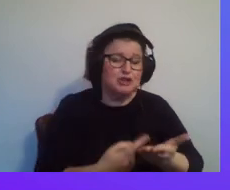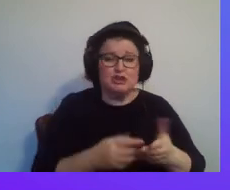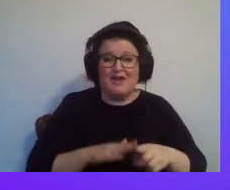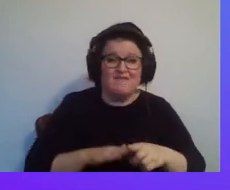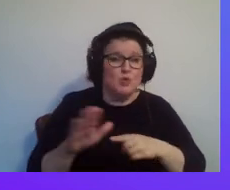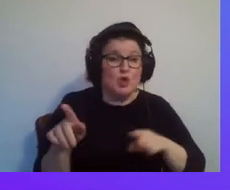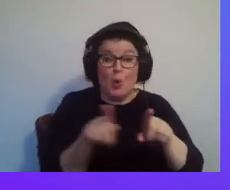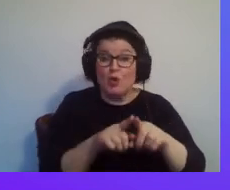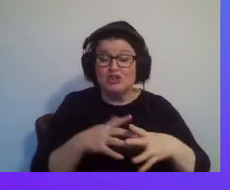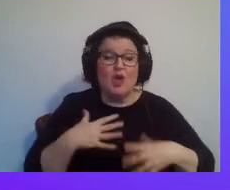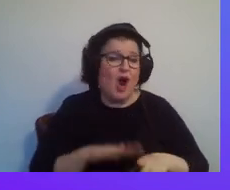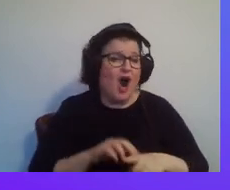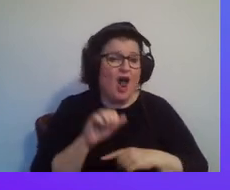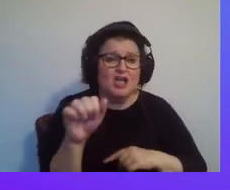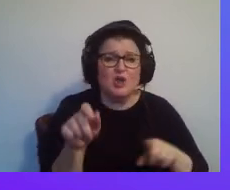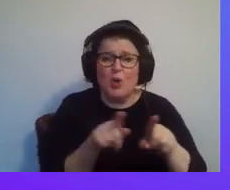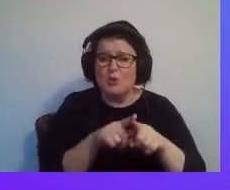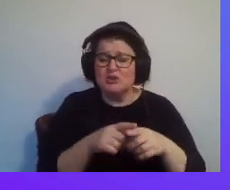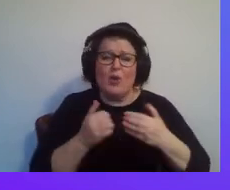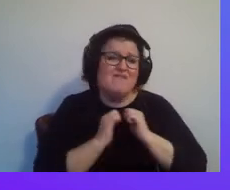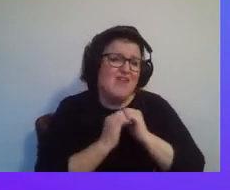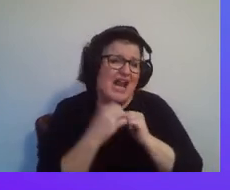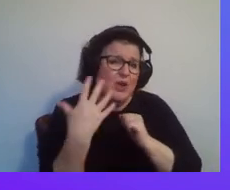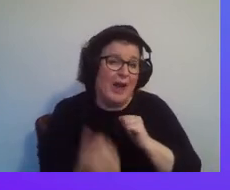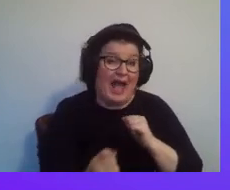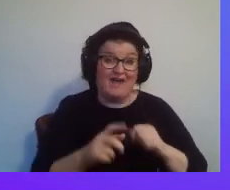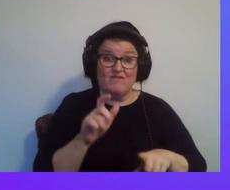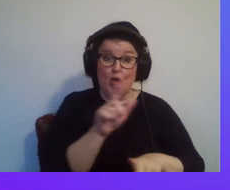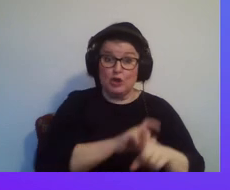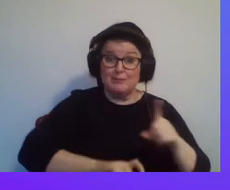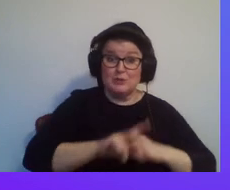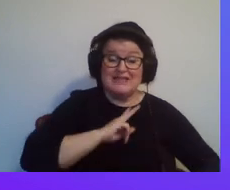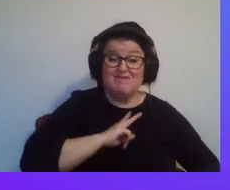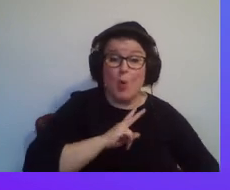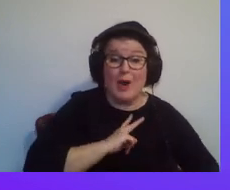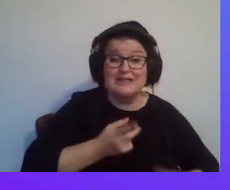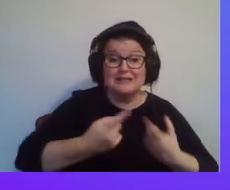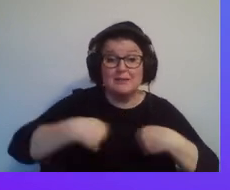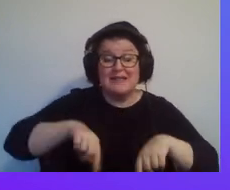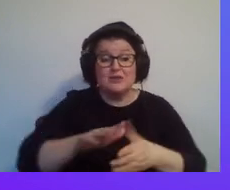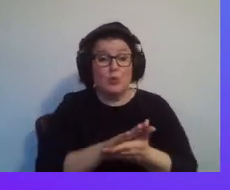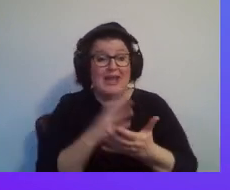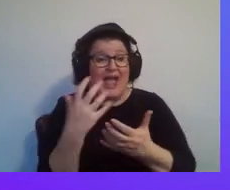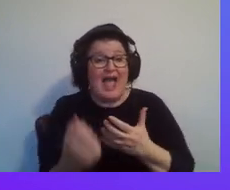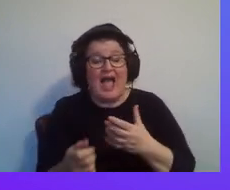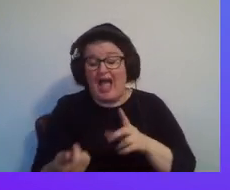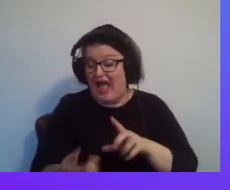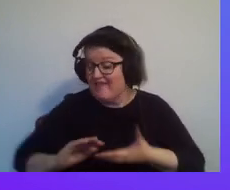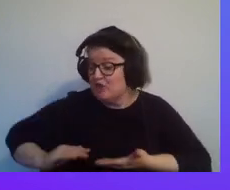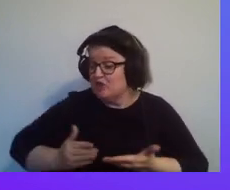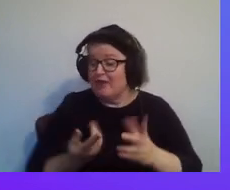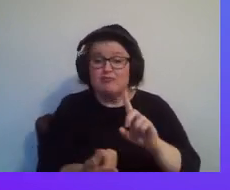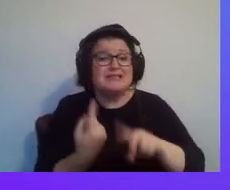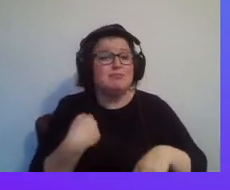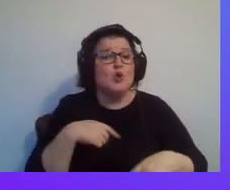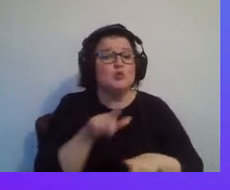the value that we place on the community's voice so that we truly have services that respond to communities' needs. And